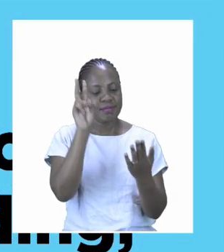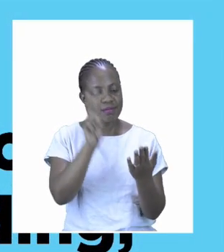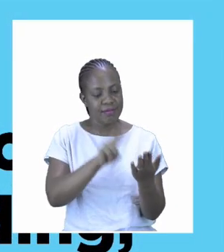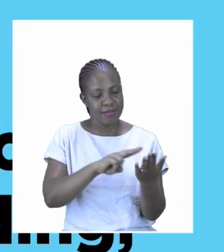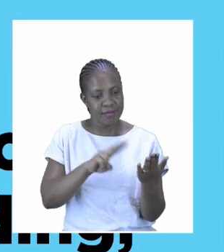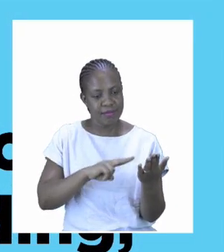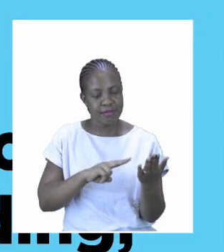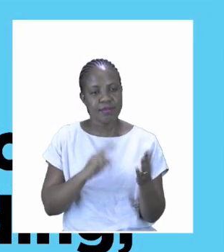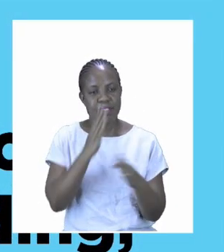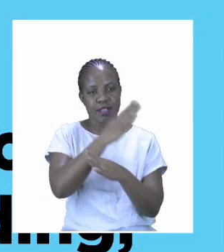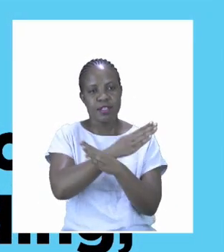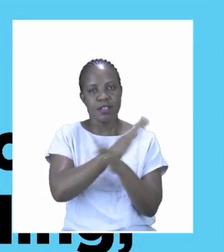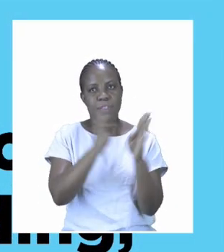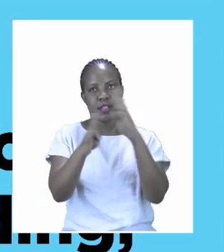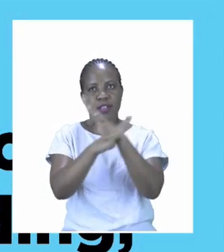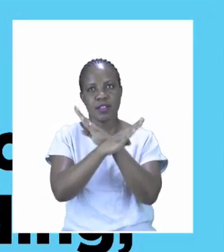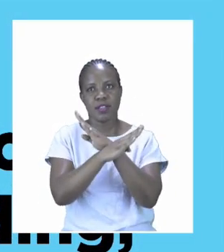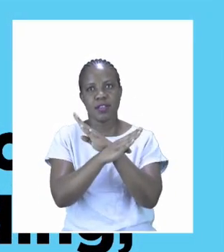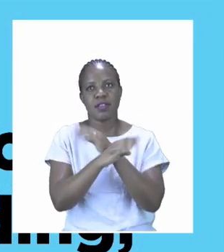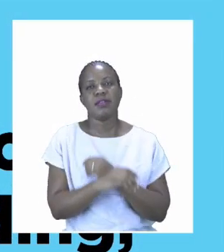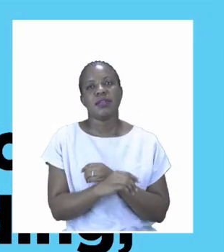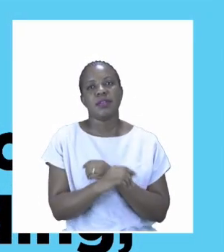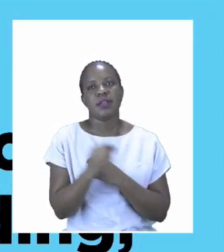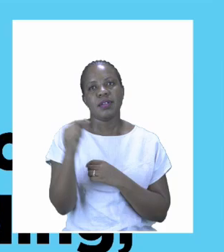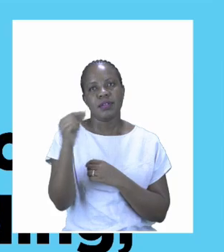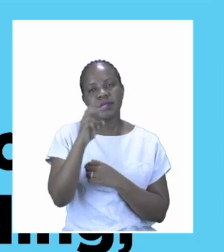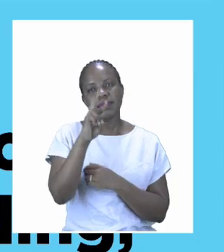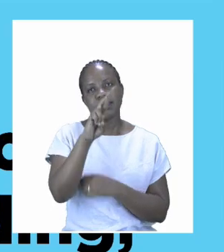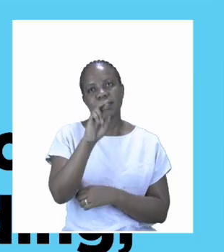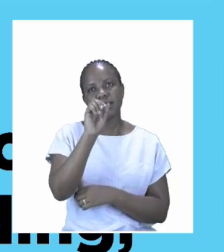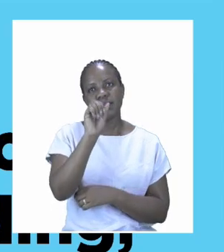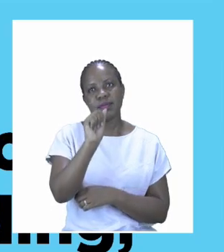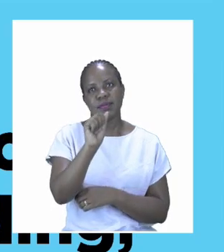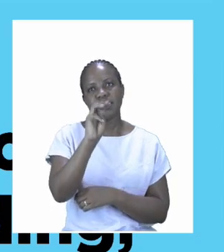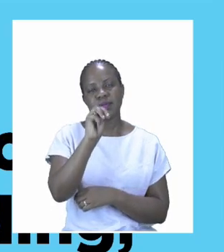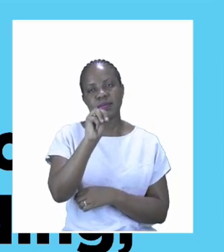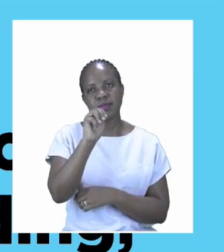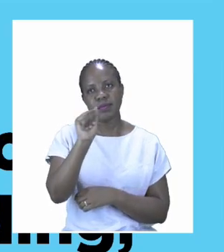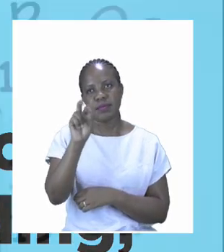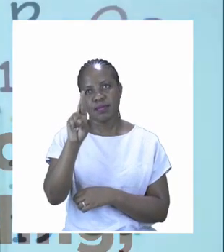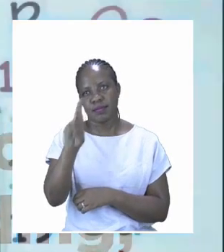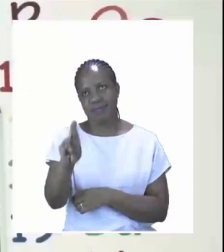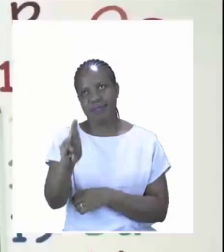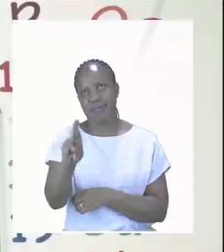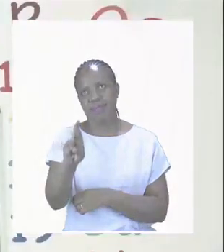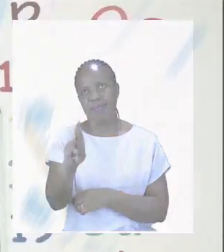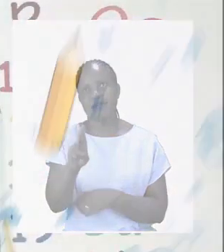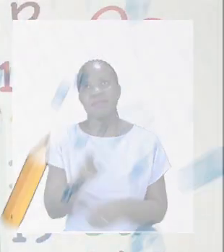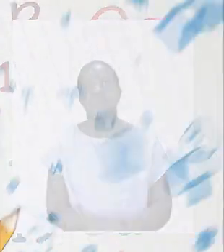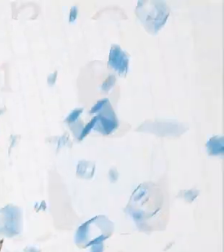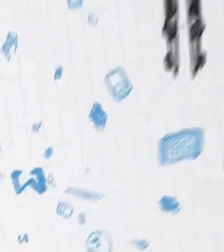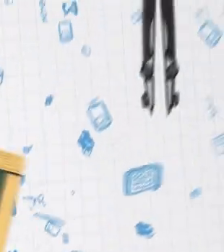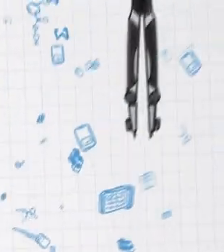reading, directions, and grammar.